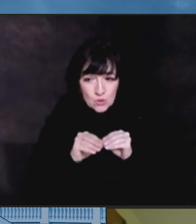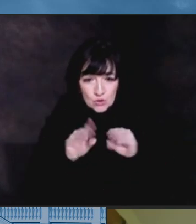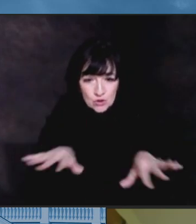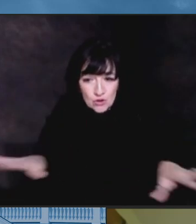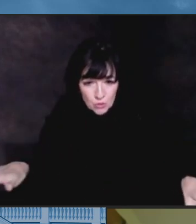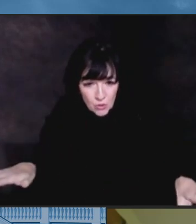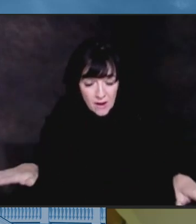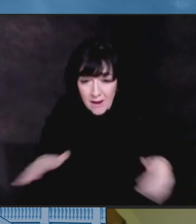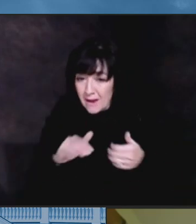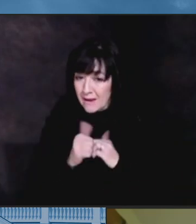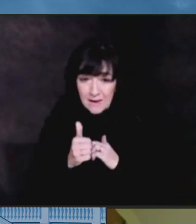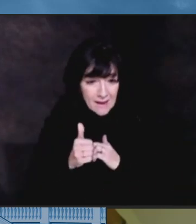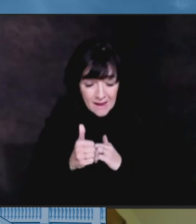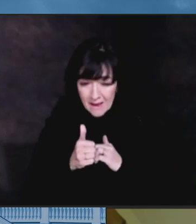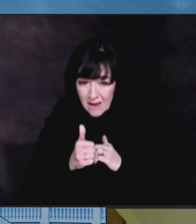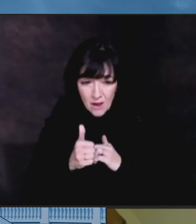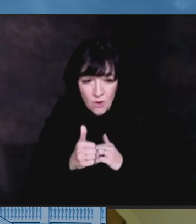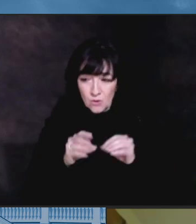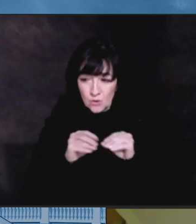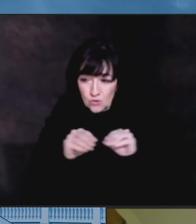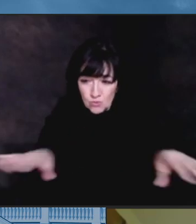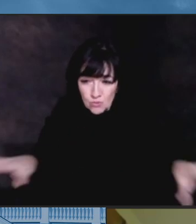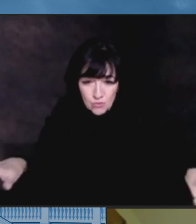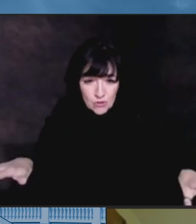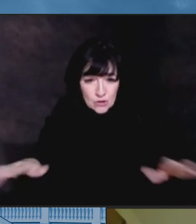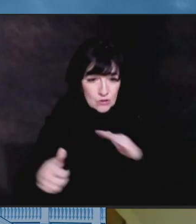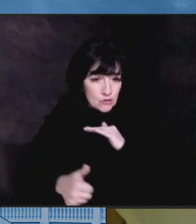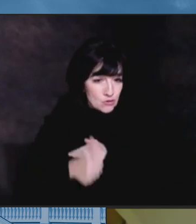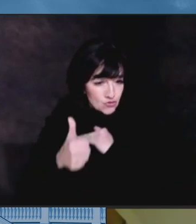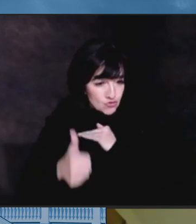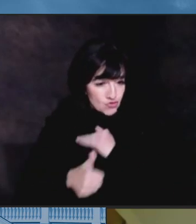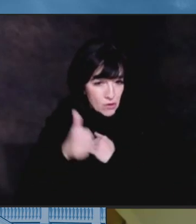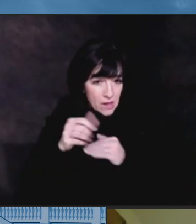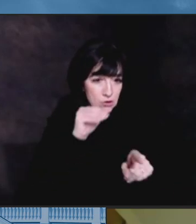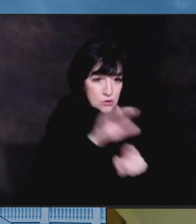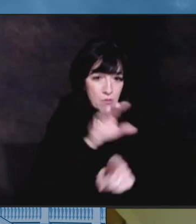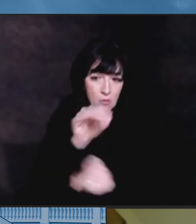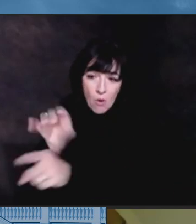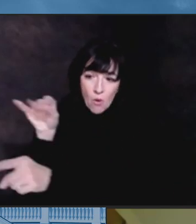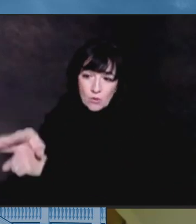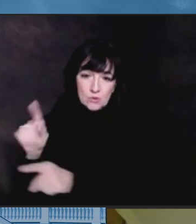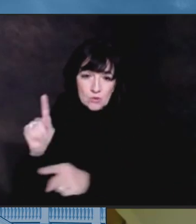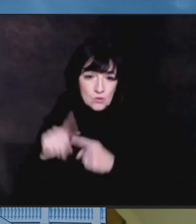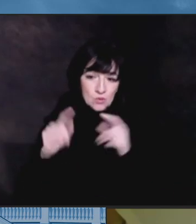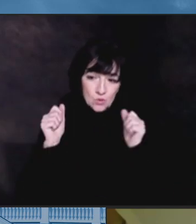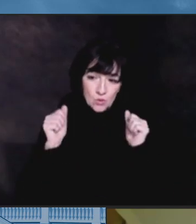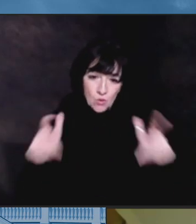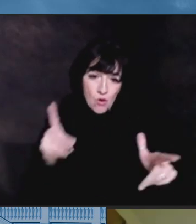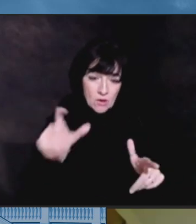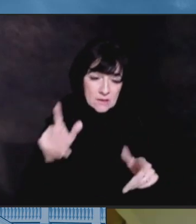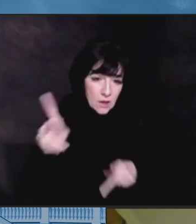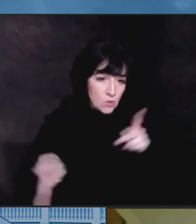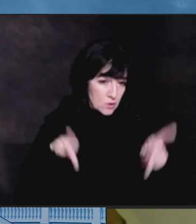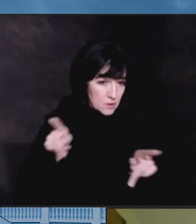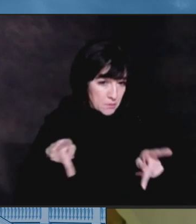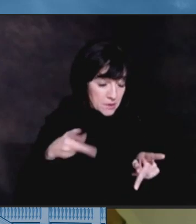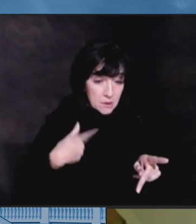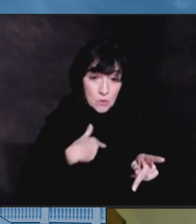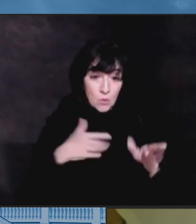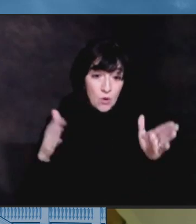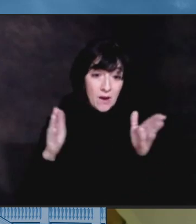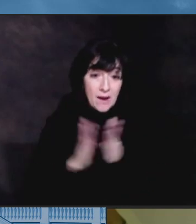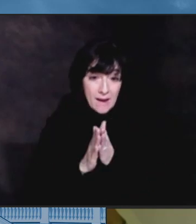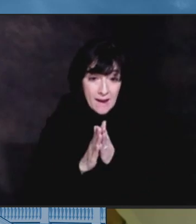state, to reduce the risk of exposure to every Delawarean. And we're asking everybody through our